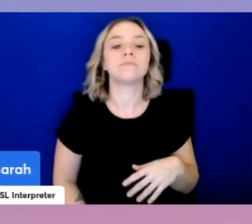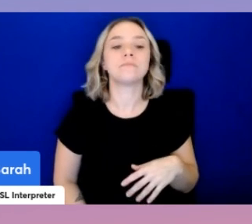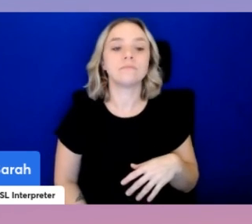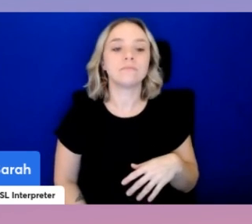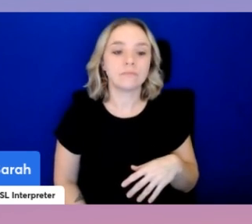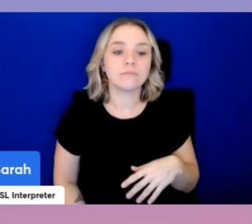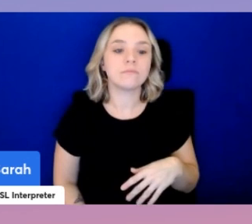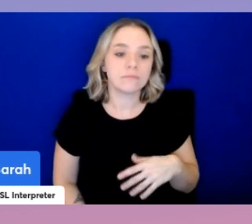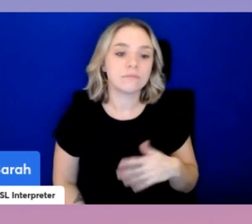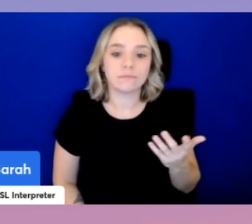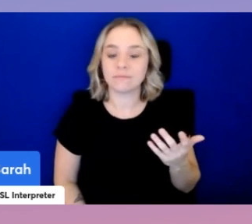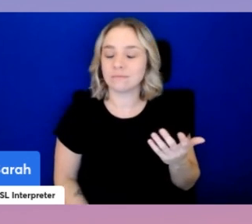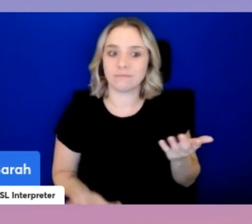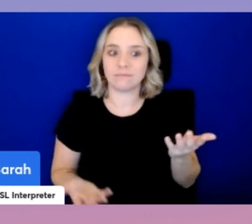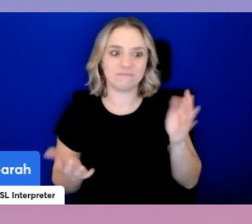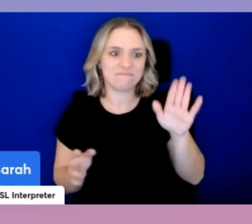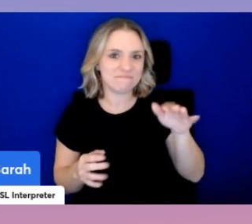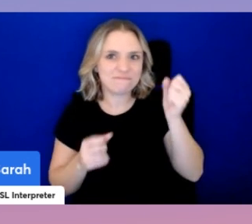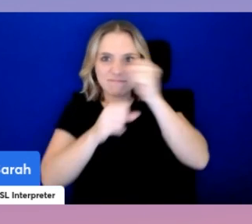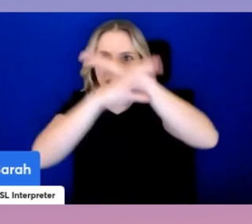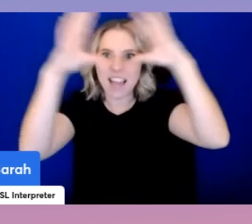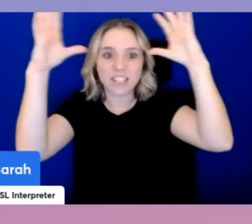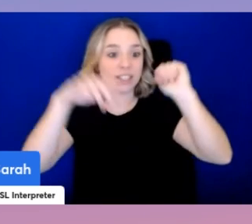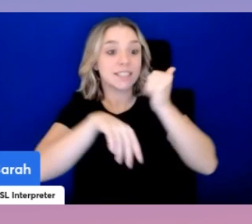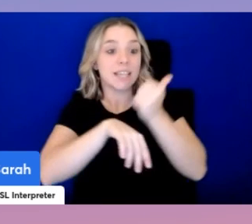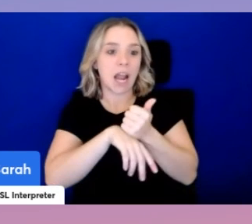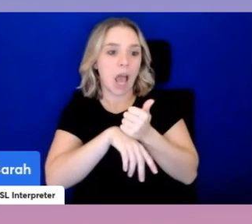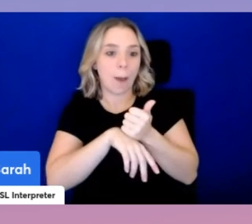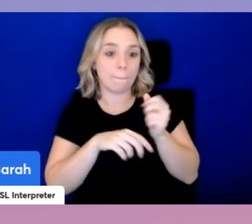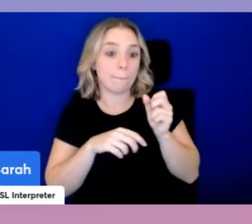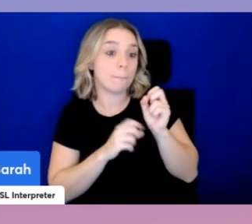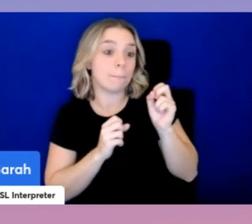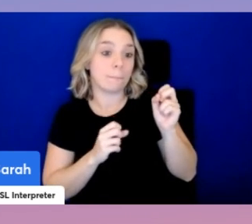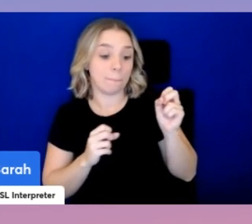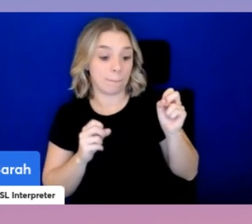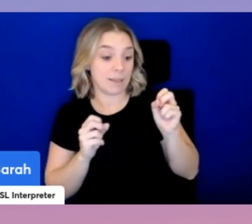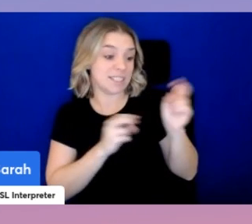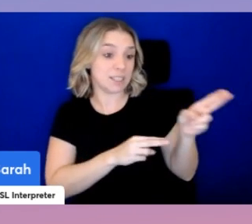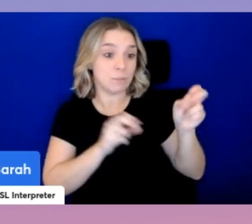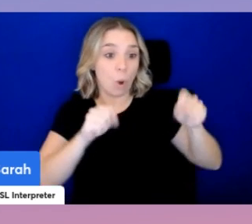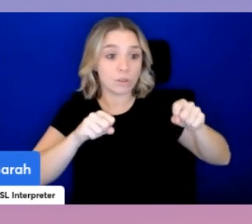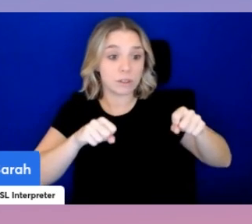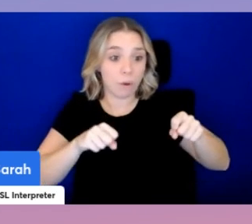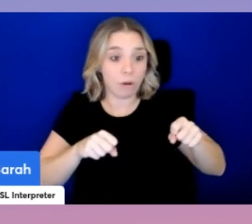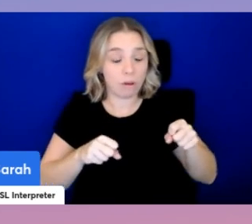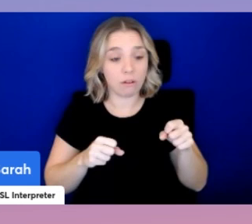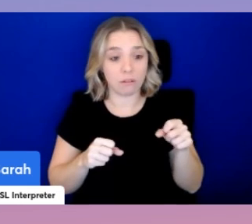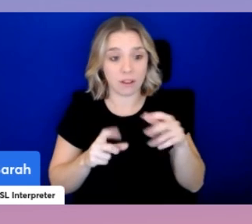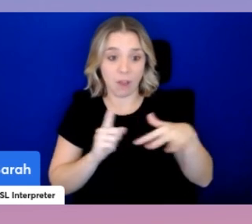Imagine setting up disposable environments for rapid testing or research, then